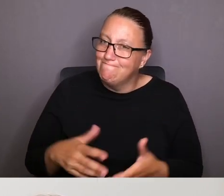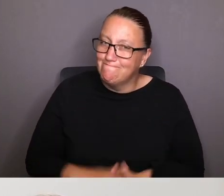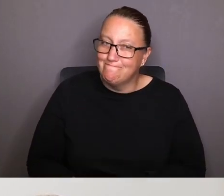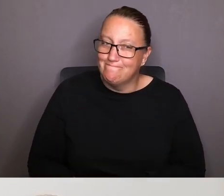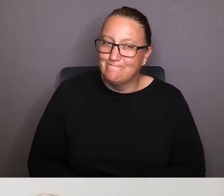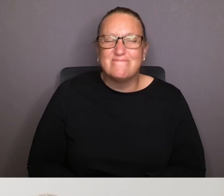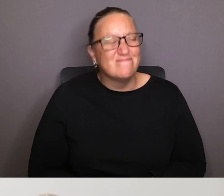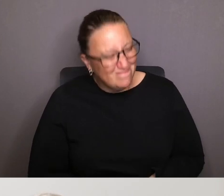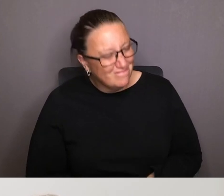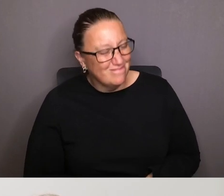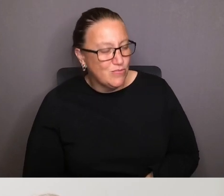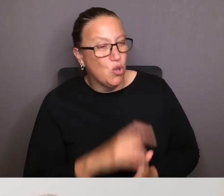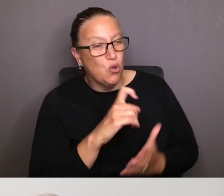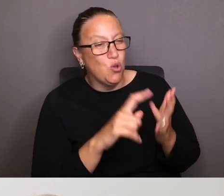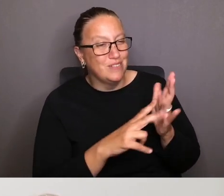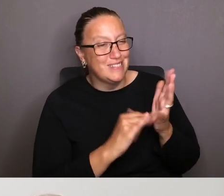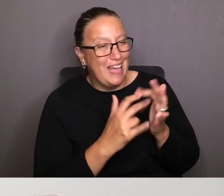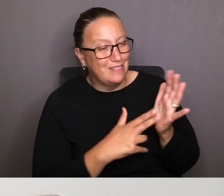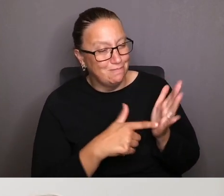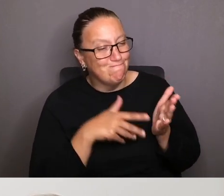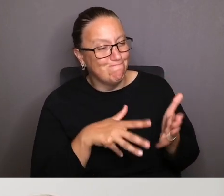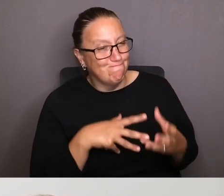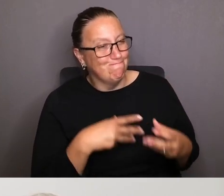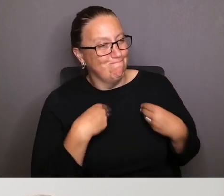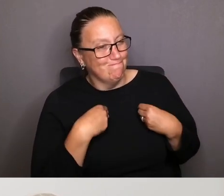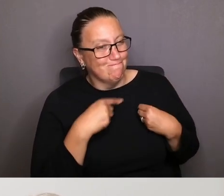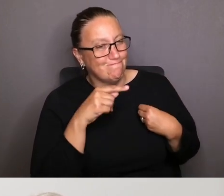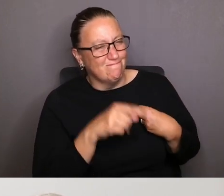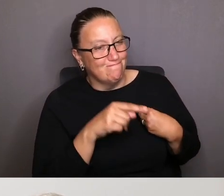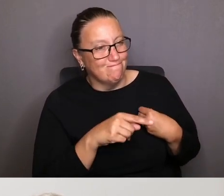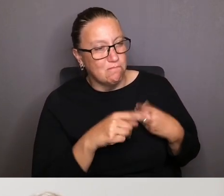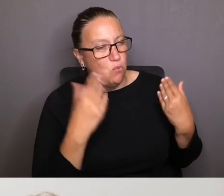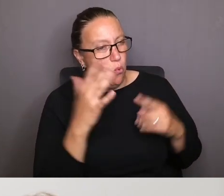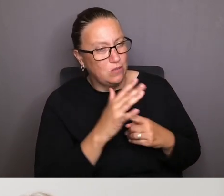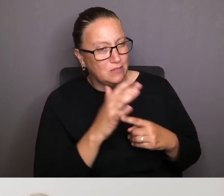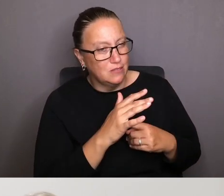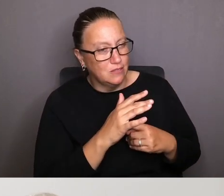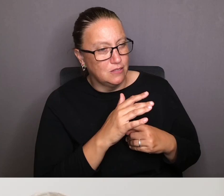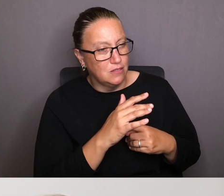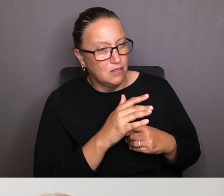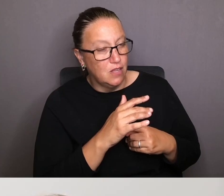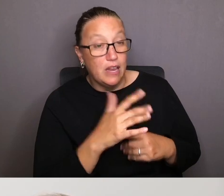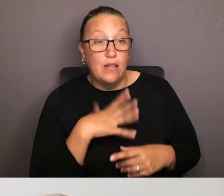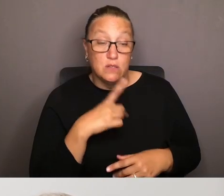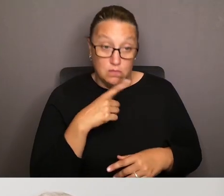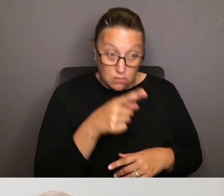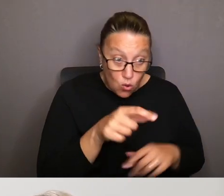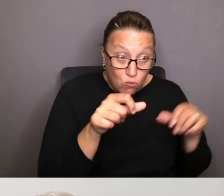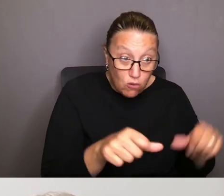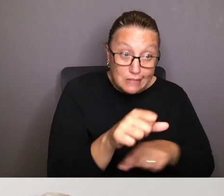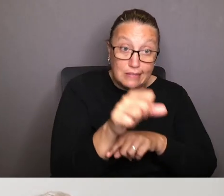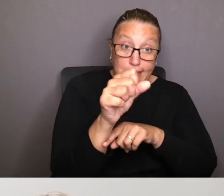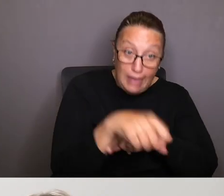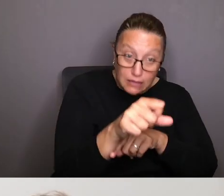lot about with passion, actually, I must say. Thank you, and it's really important. And again, this comes back down to